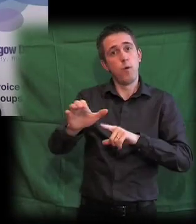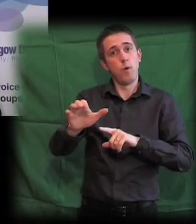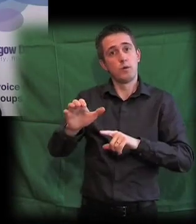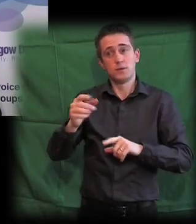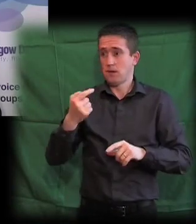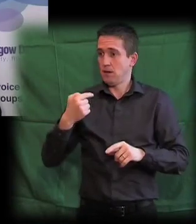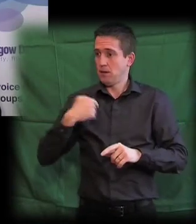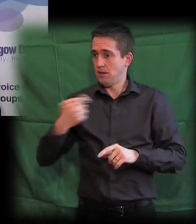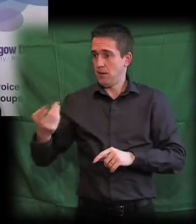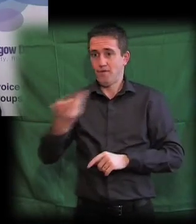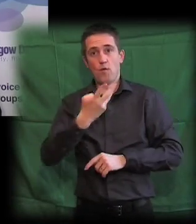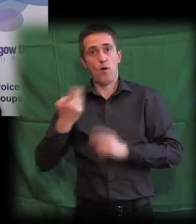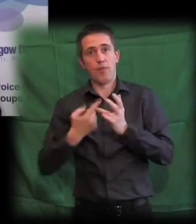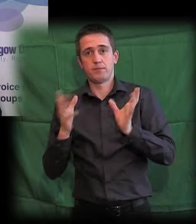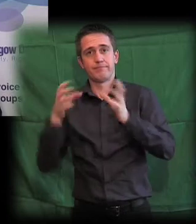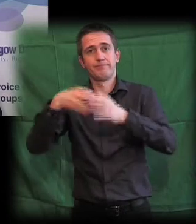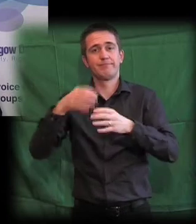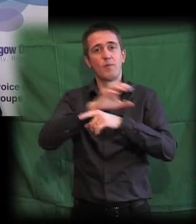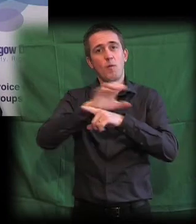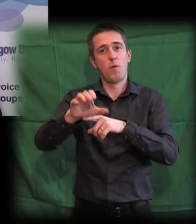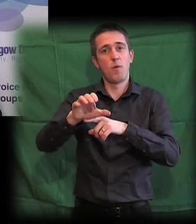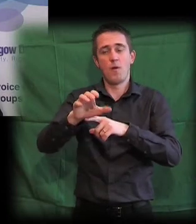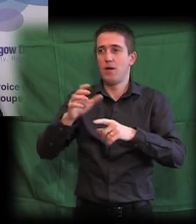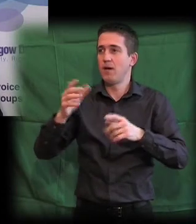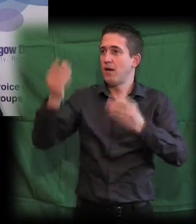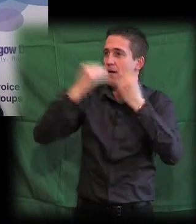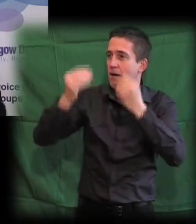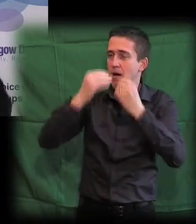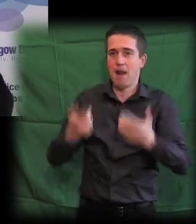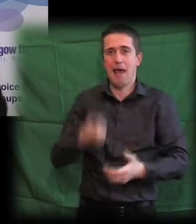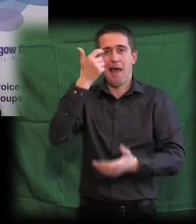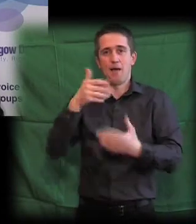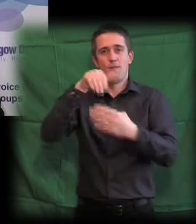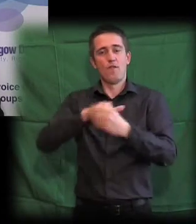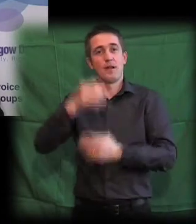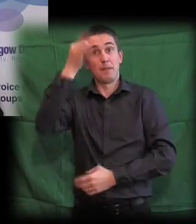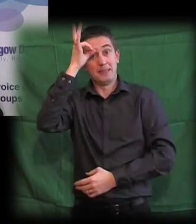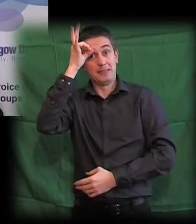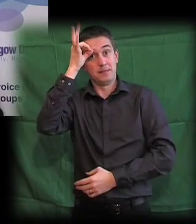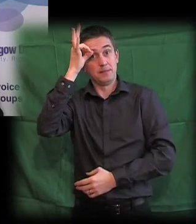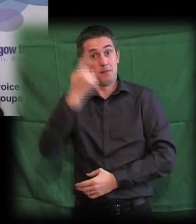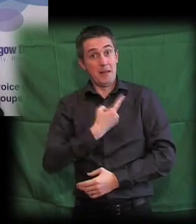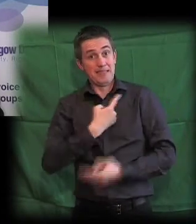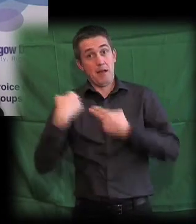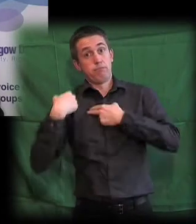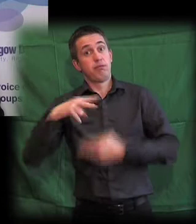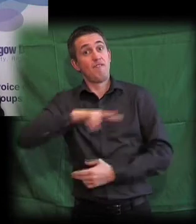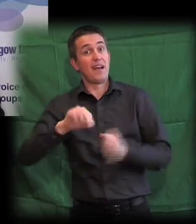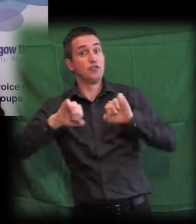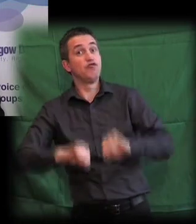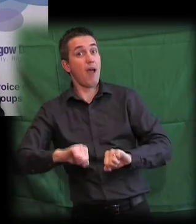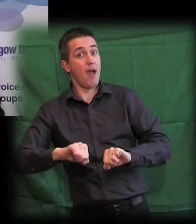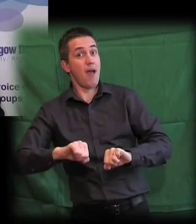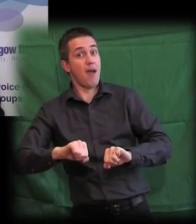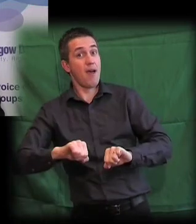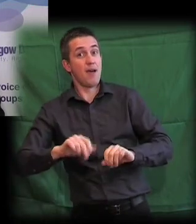Court went there, and we learnt a lot of good stuff which we were able to use. Like, say, I'm a vice chairperson on our board, and